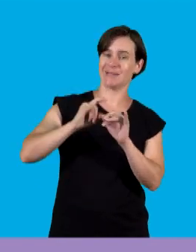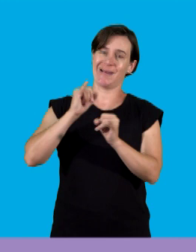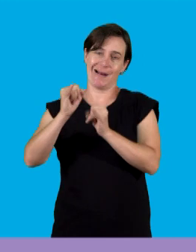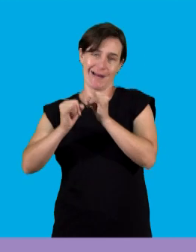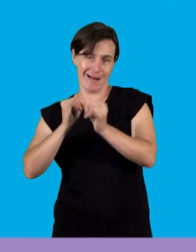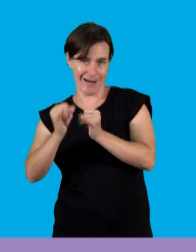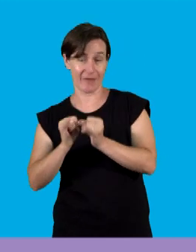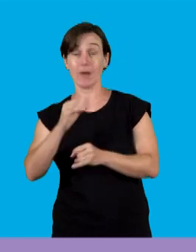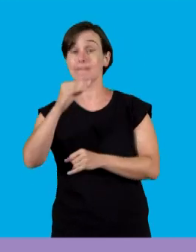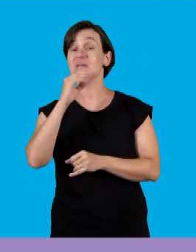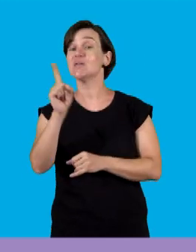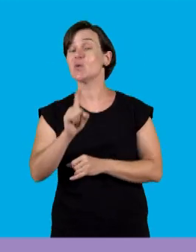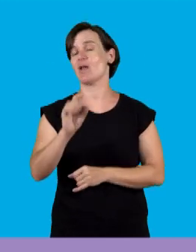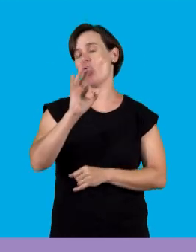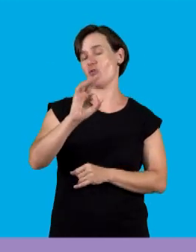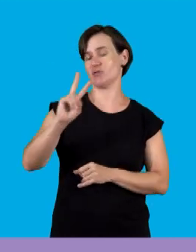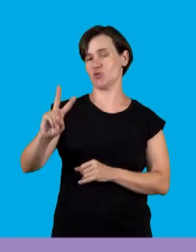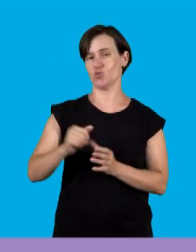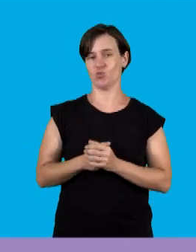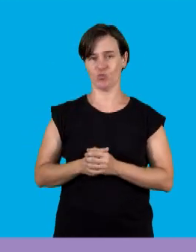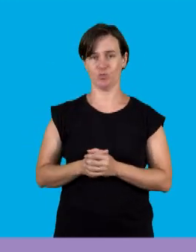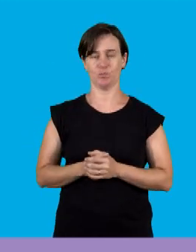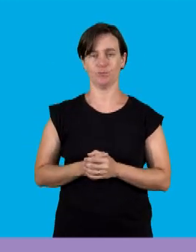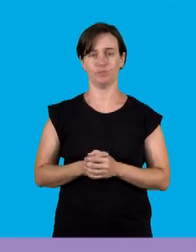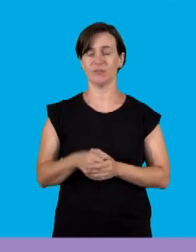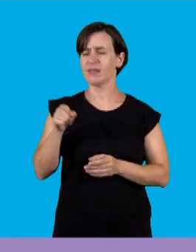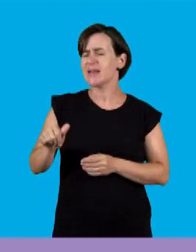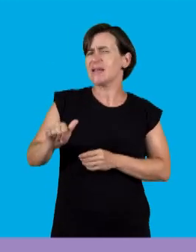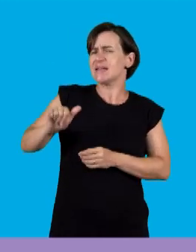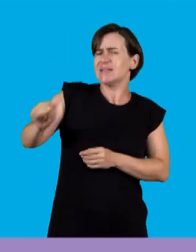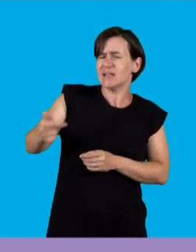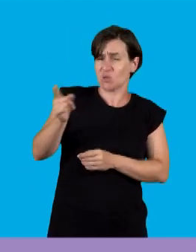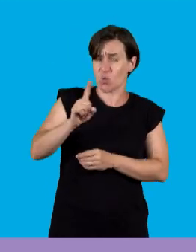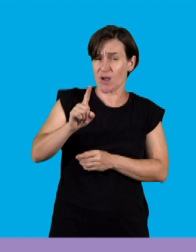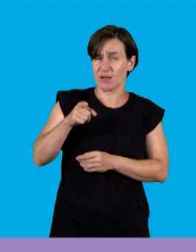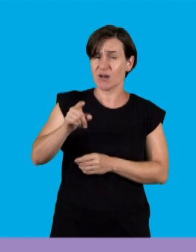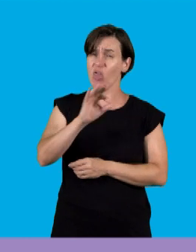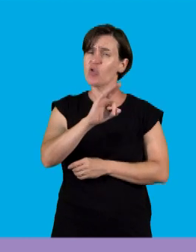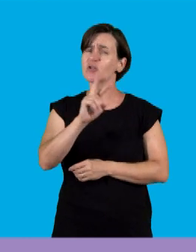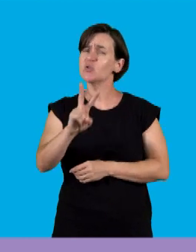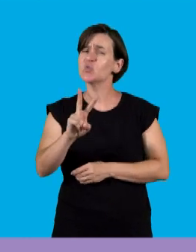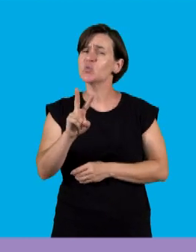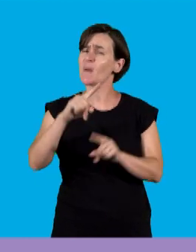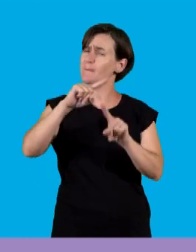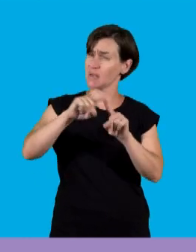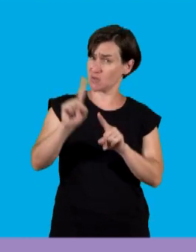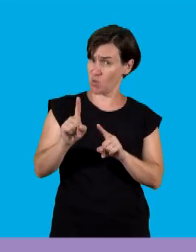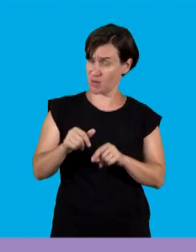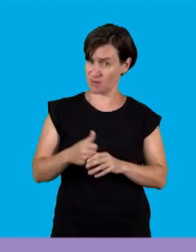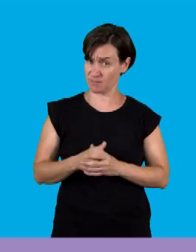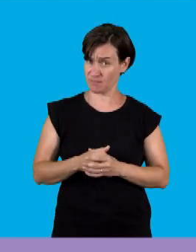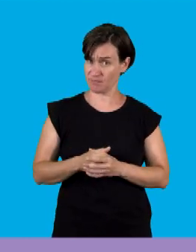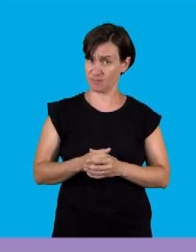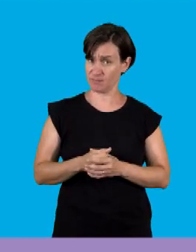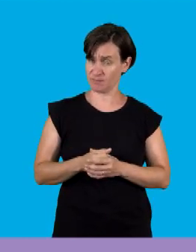a 11, we are going to get a 32. So the next term here would be a 32. And